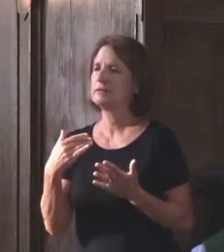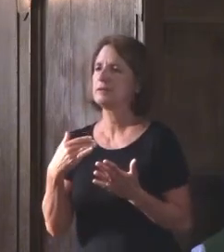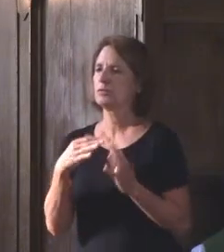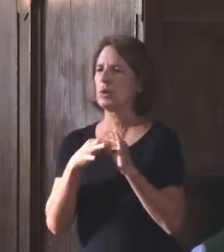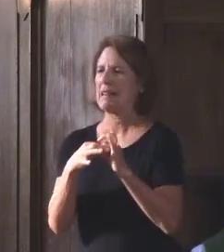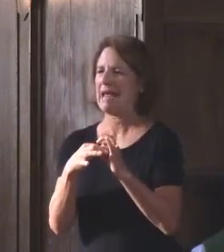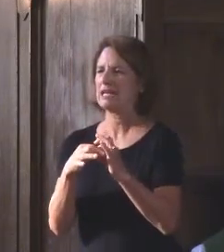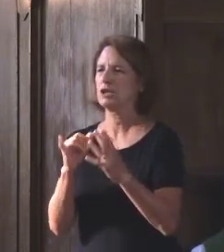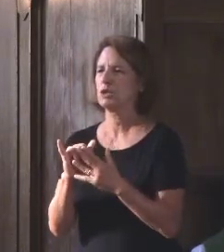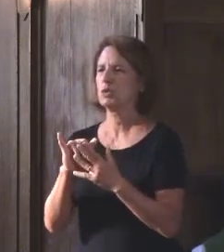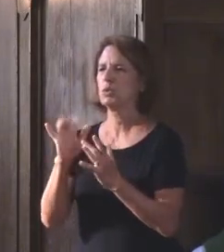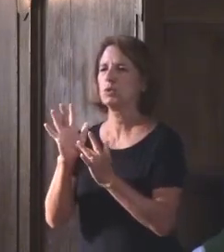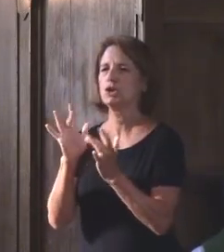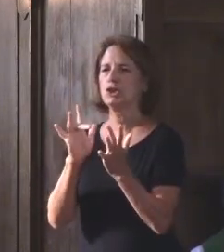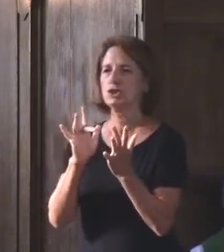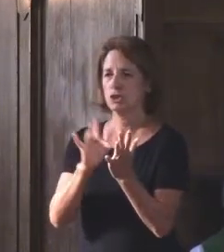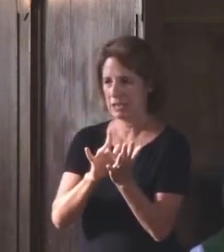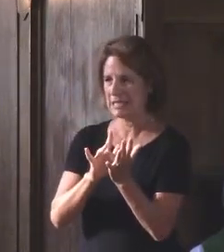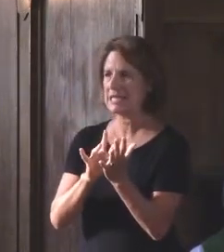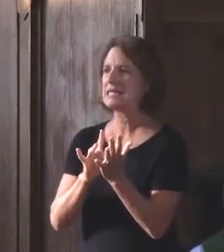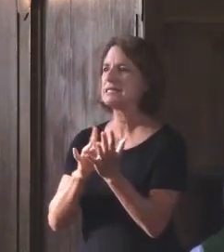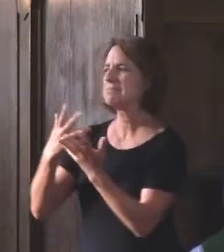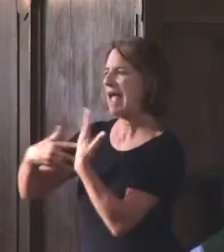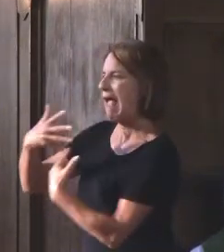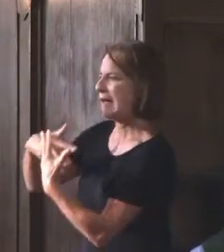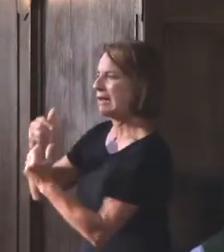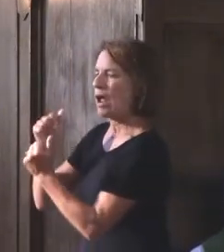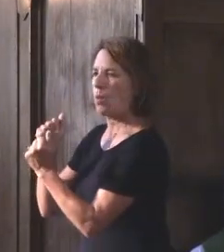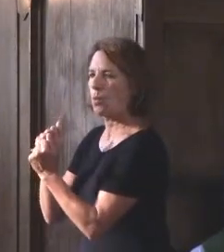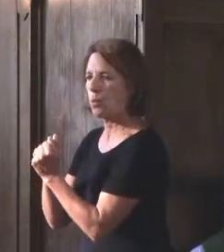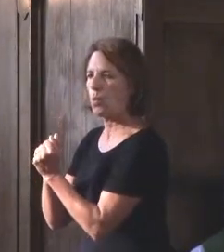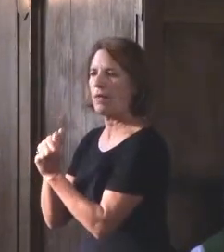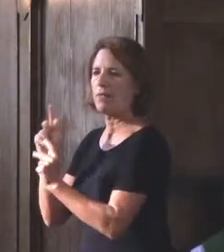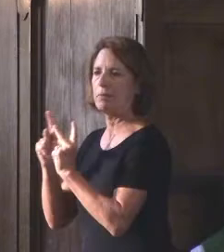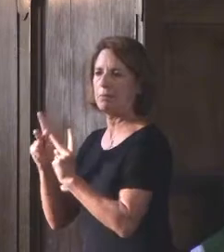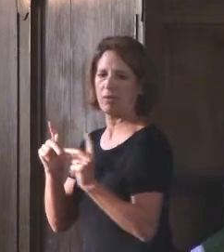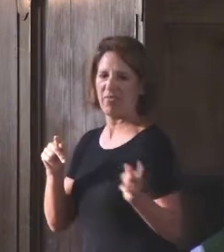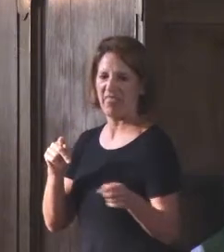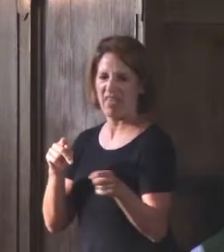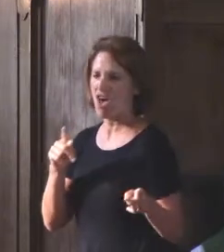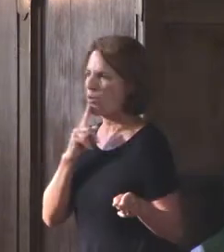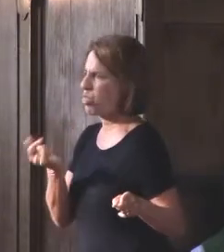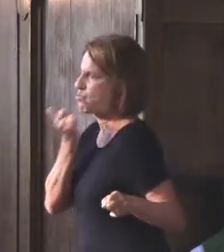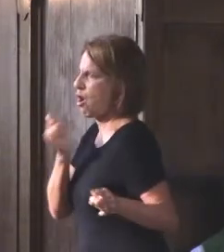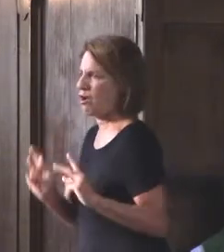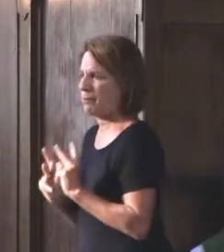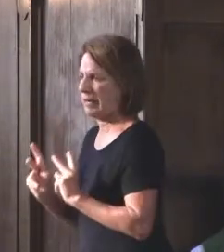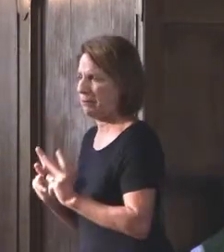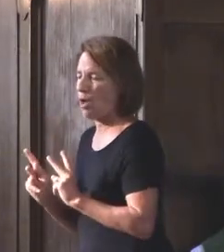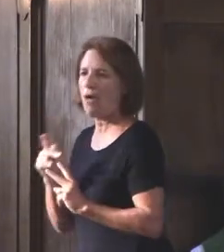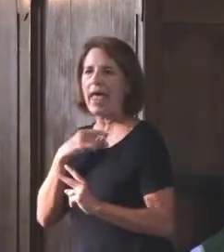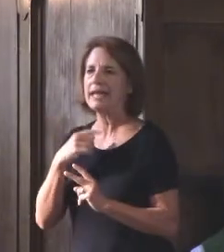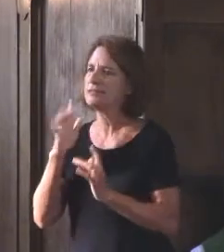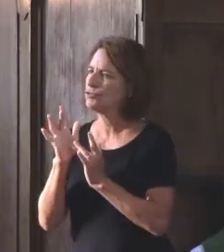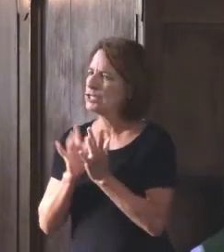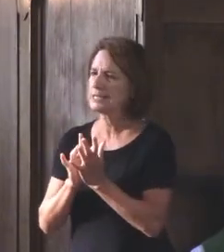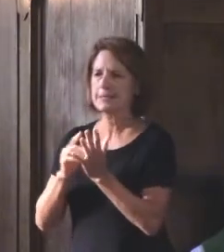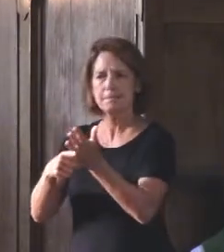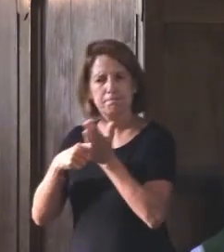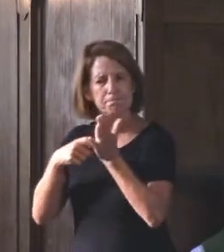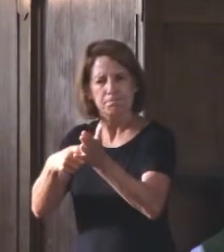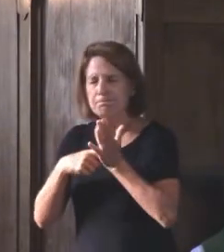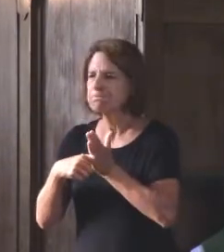Jesus hanging out with all the people they thought of as the wrong people, and how he kept insisting that everybody